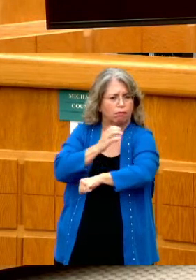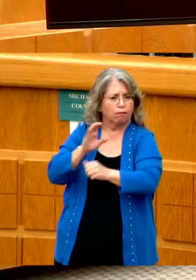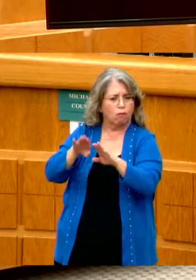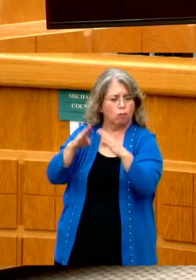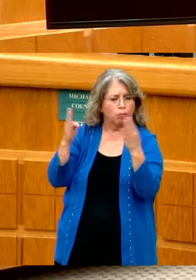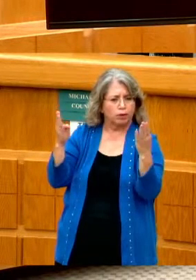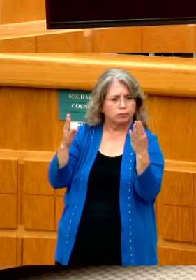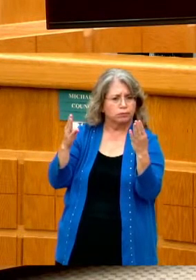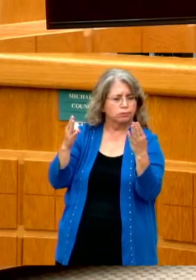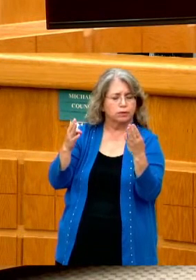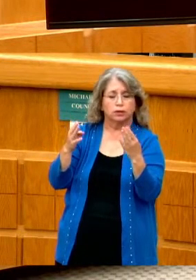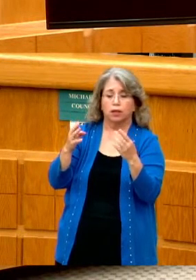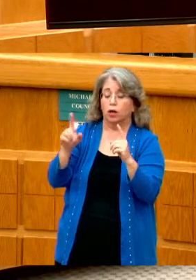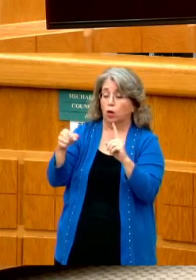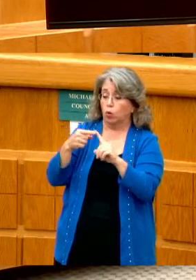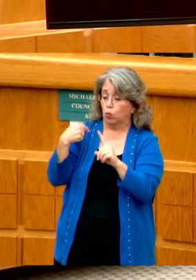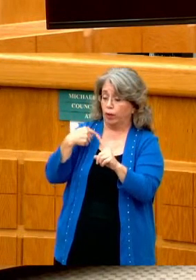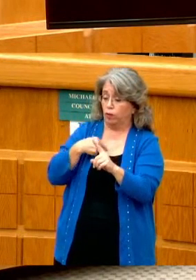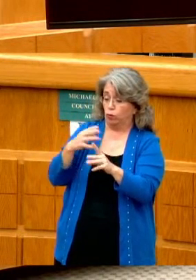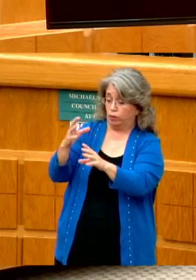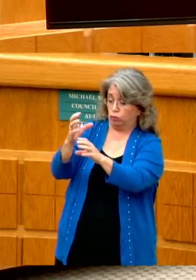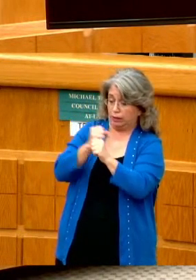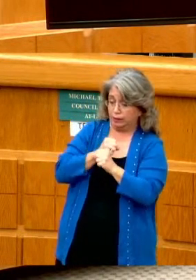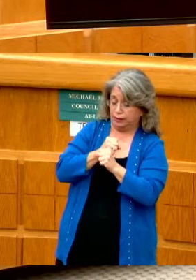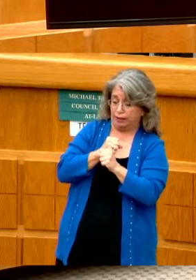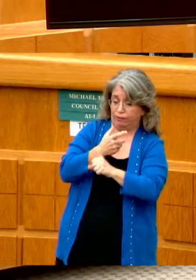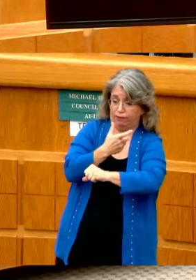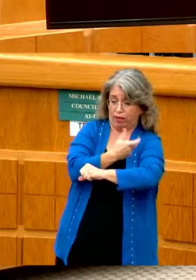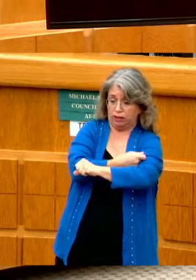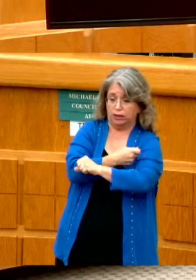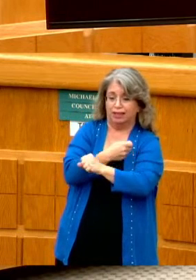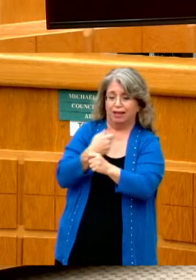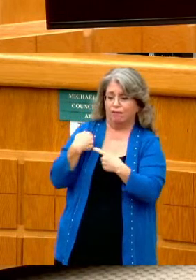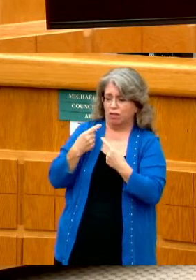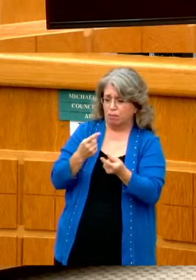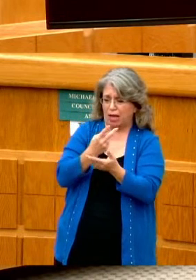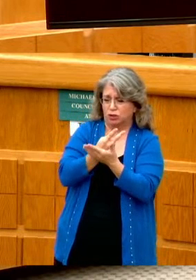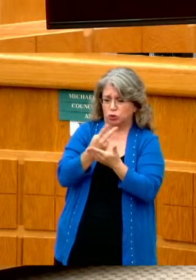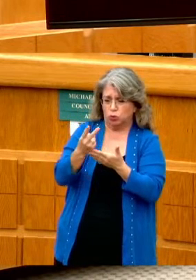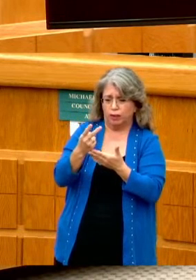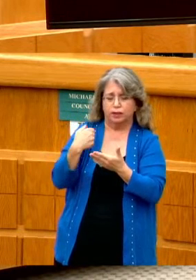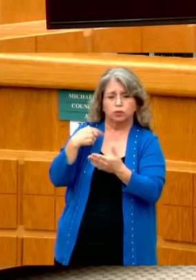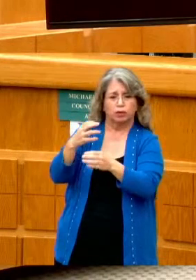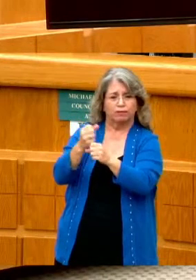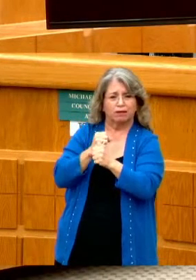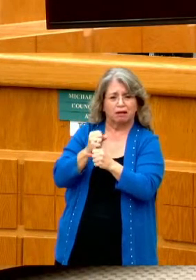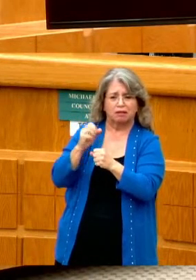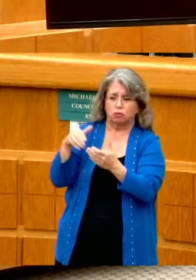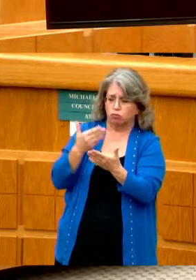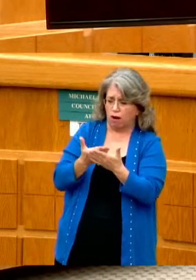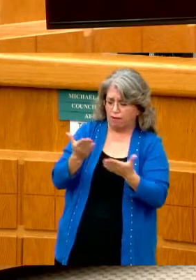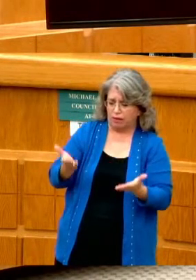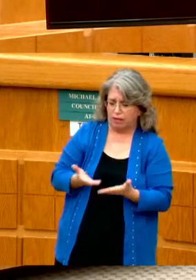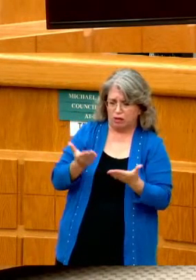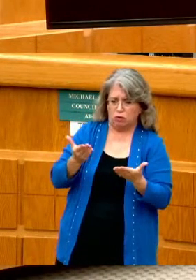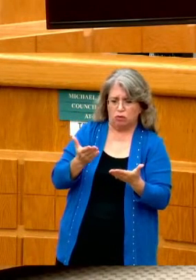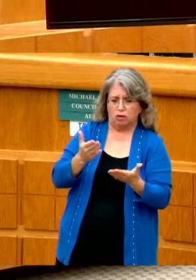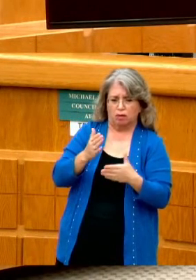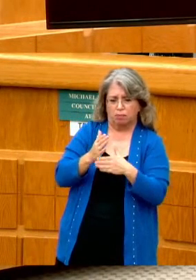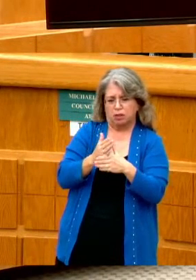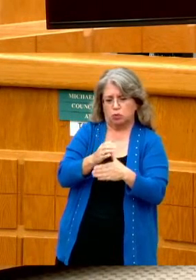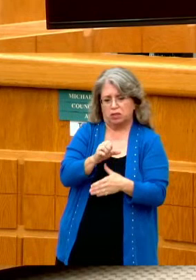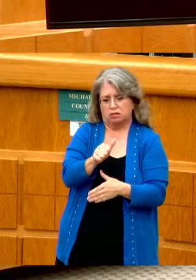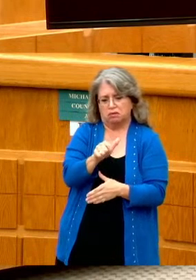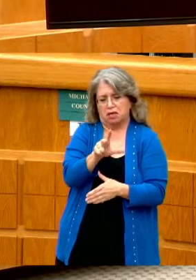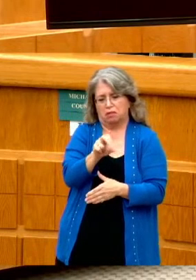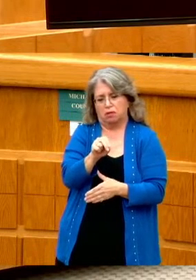the vaccine, and for the last 2 weeks, we've received the vaccine between 10:30 and 11:30 in the morning. Once we